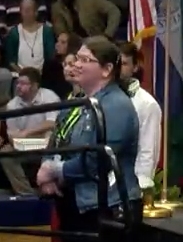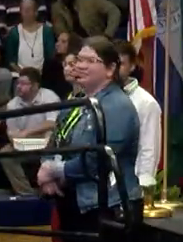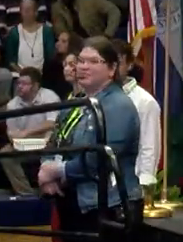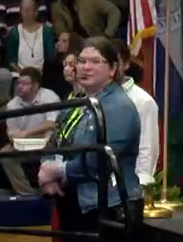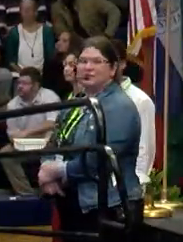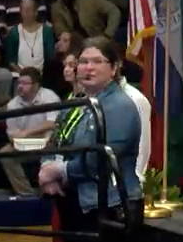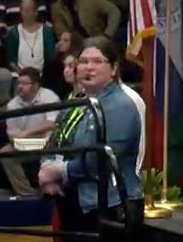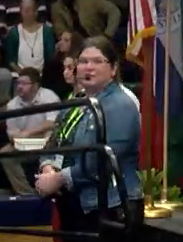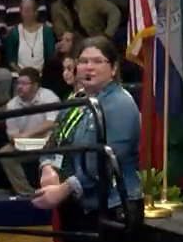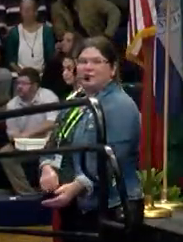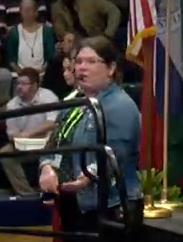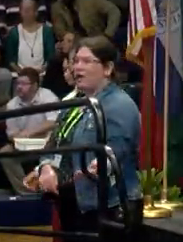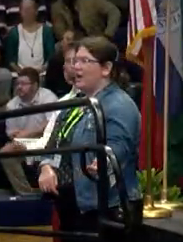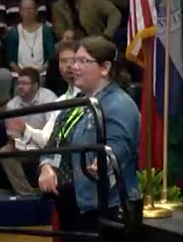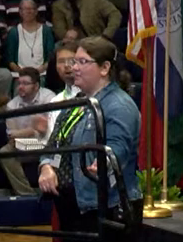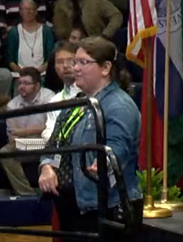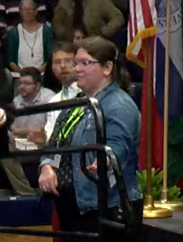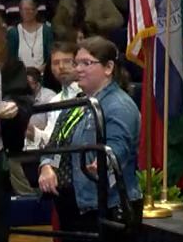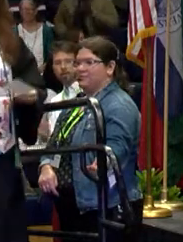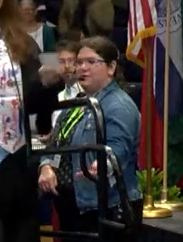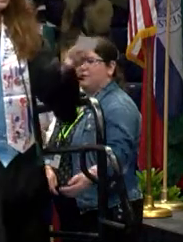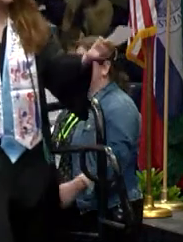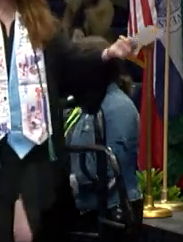Jada Lopez.